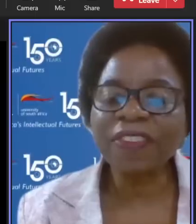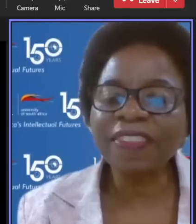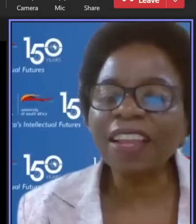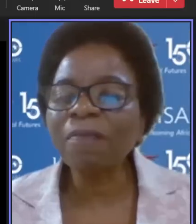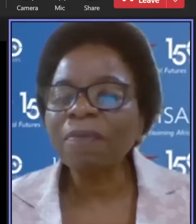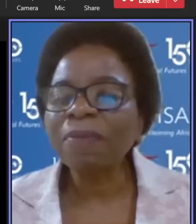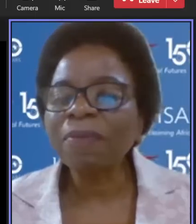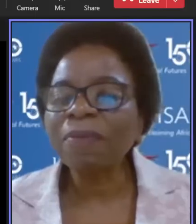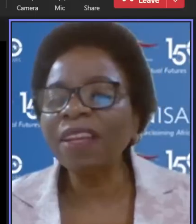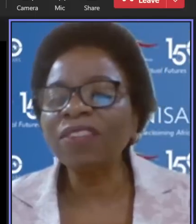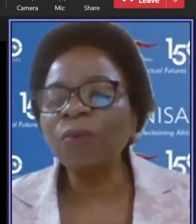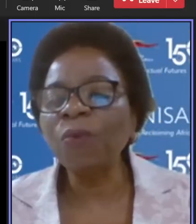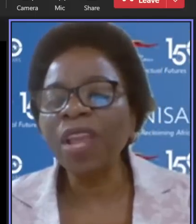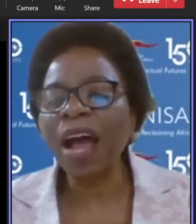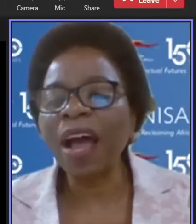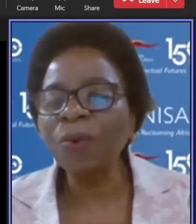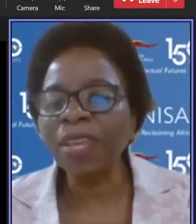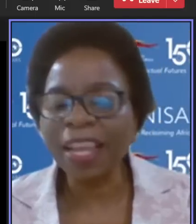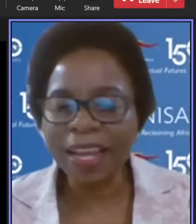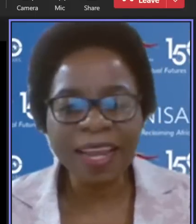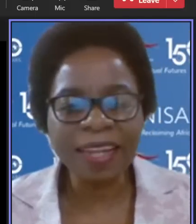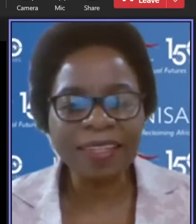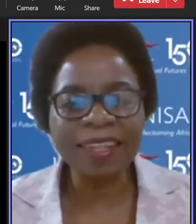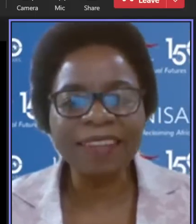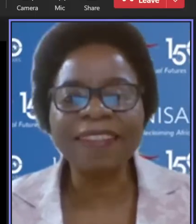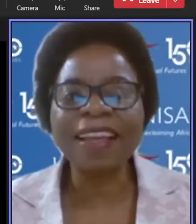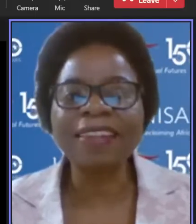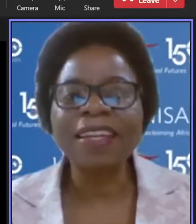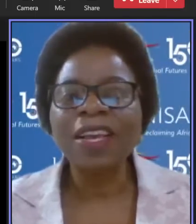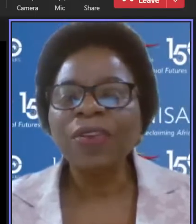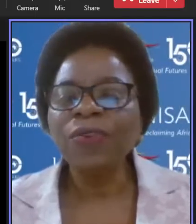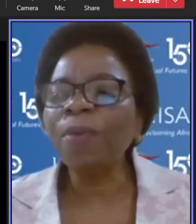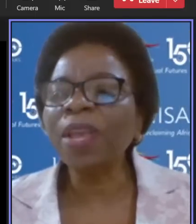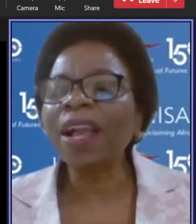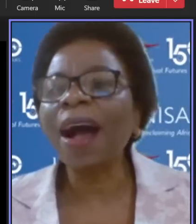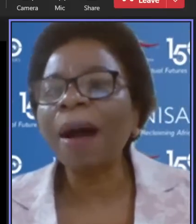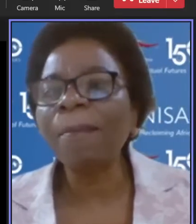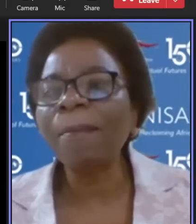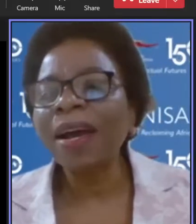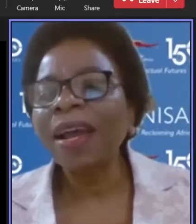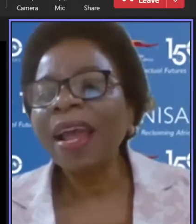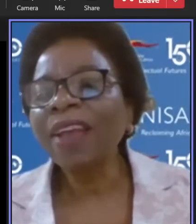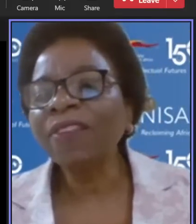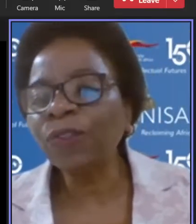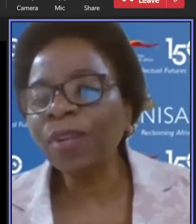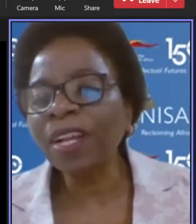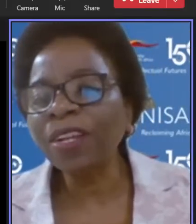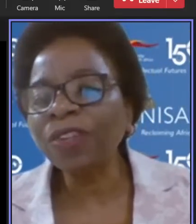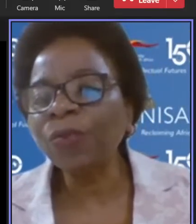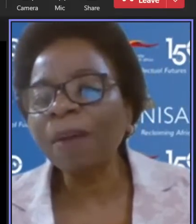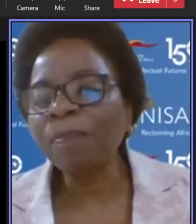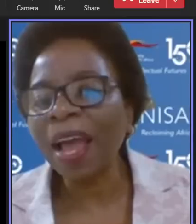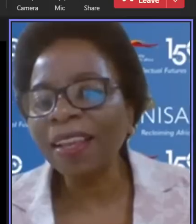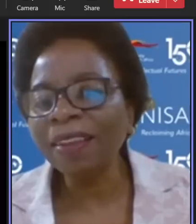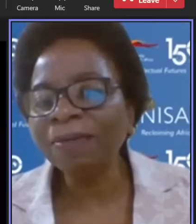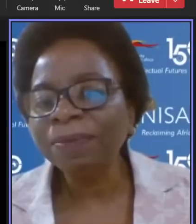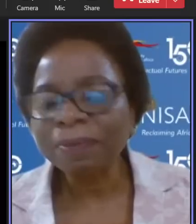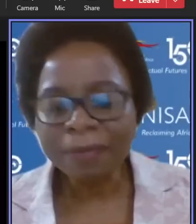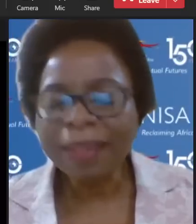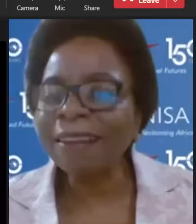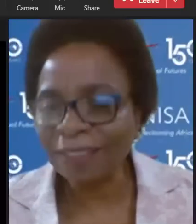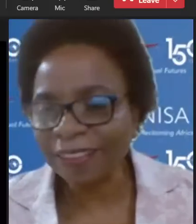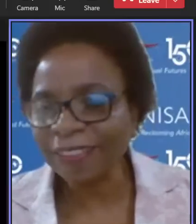the first thing that we are looking at is that you become a student who's